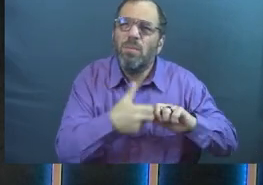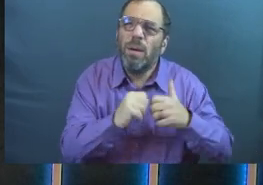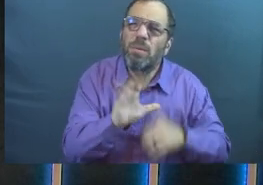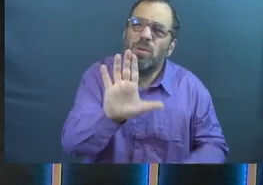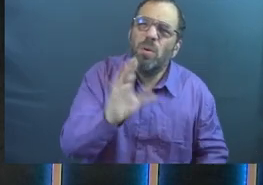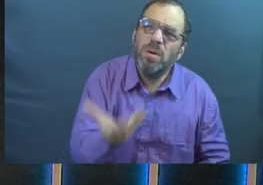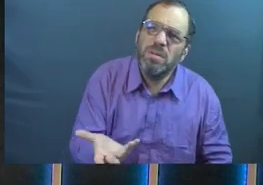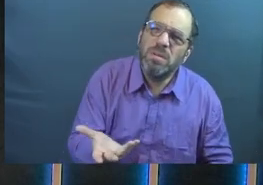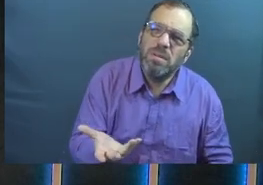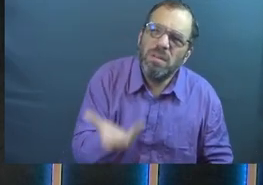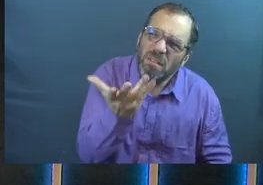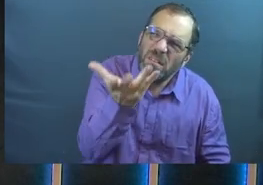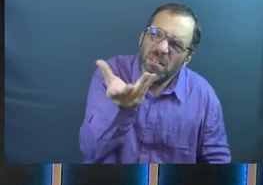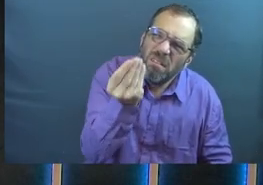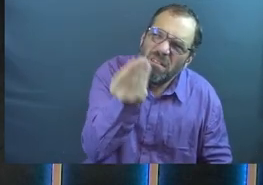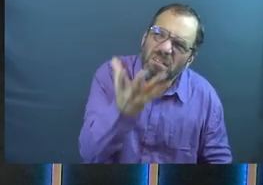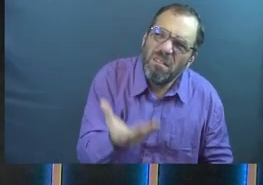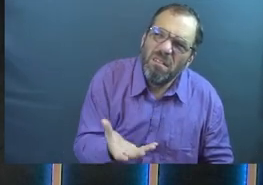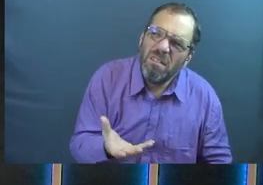problem?